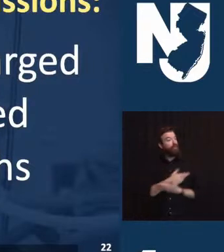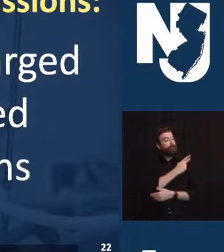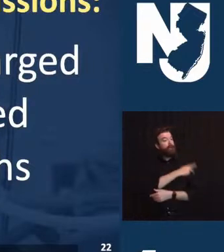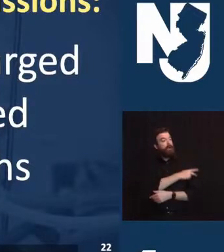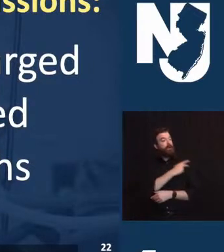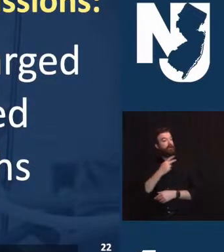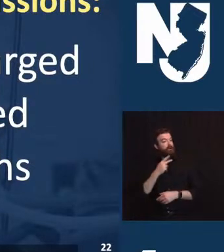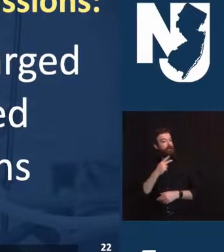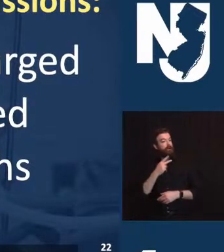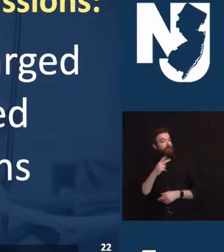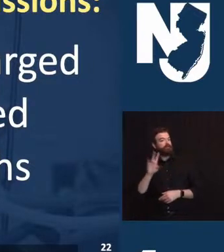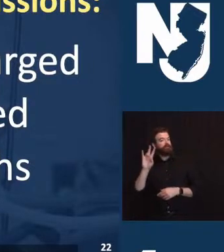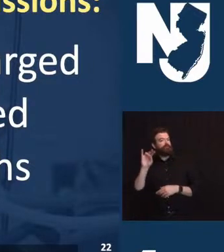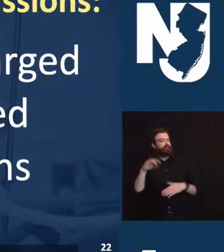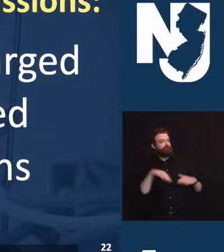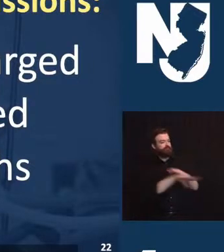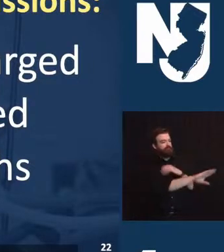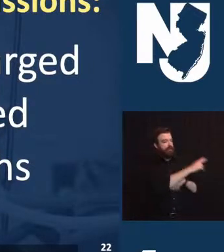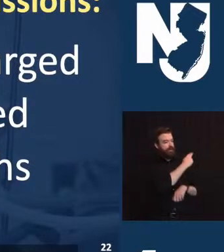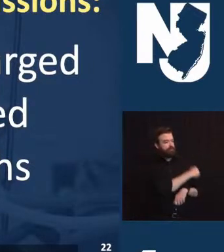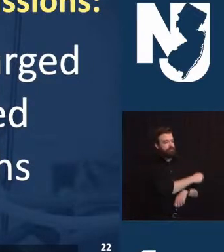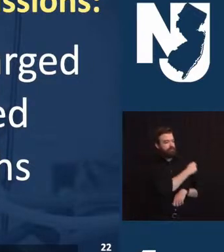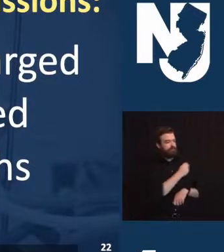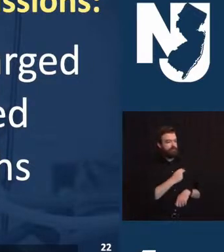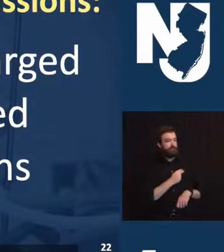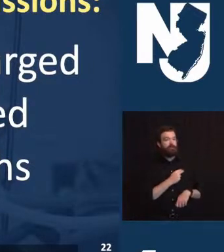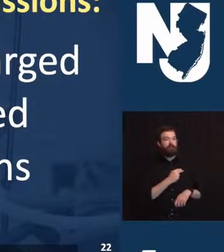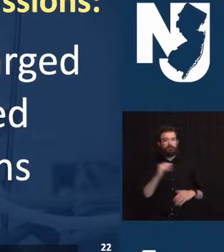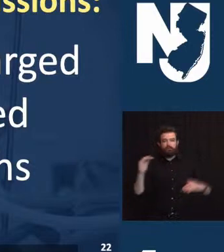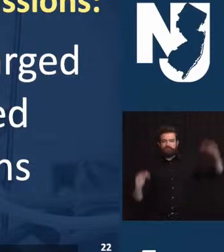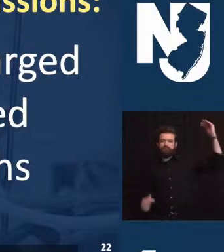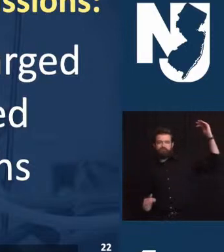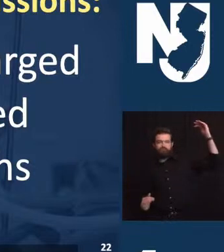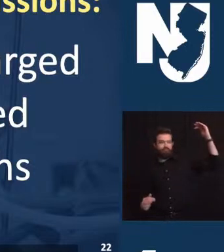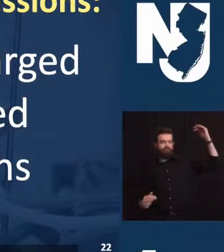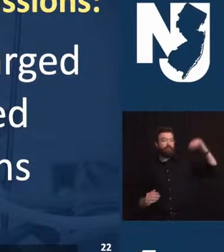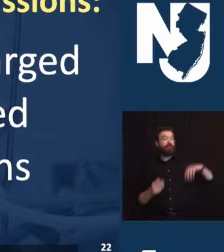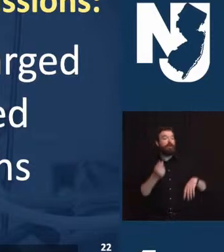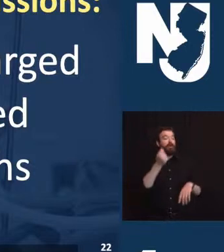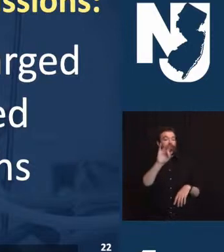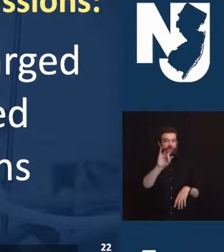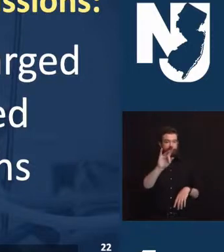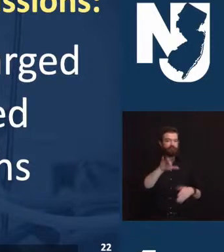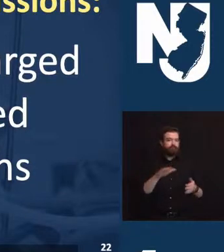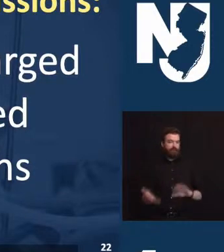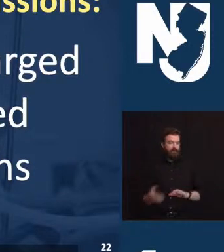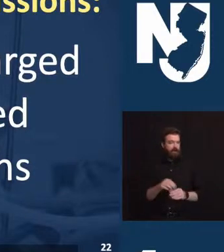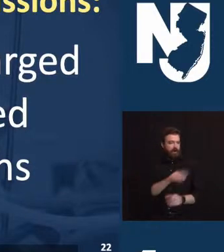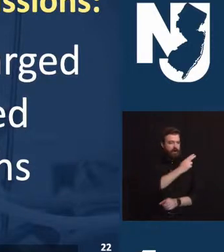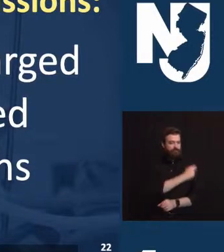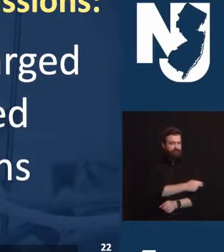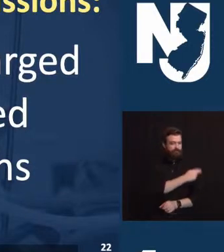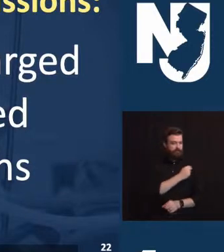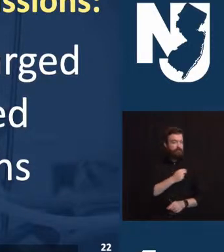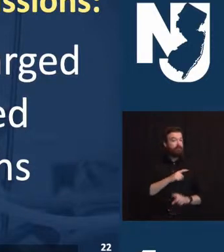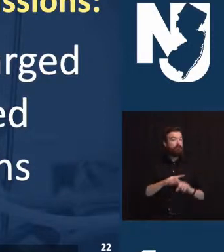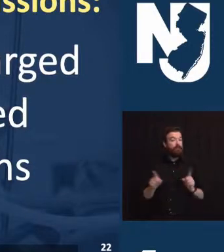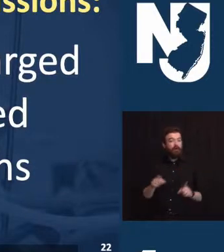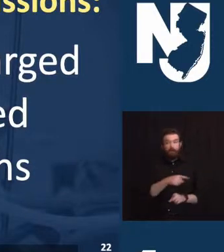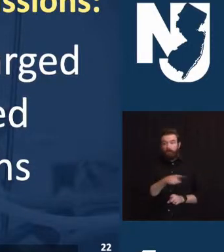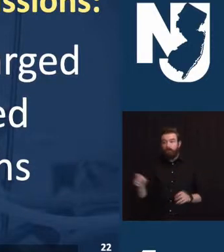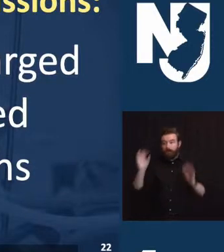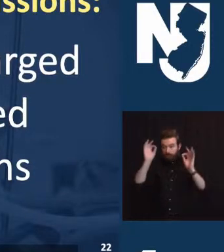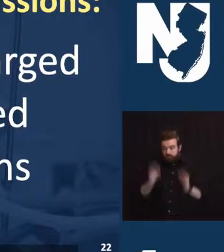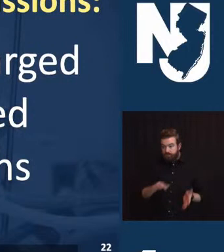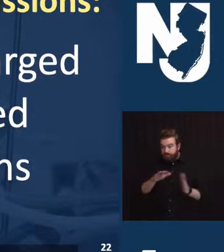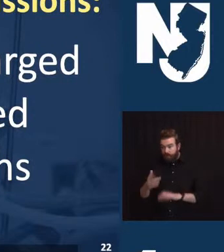not yet confirmed, 18 losses of life over the past 24 hours. Let those